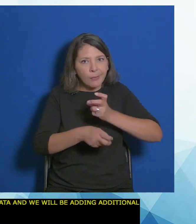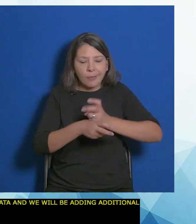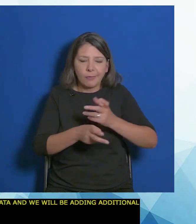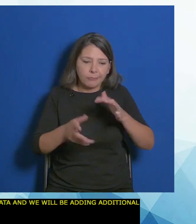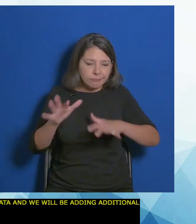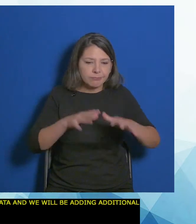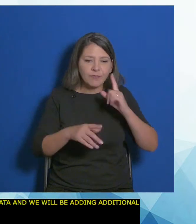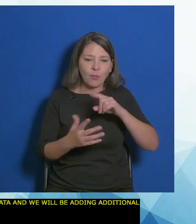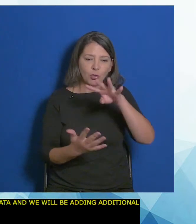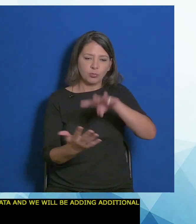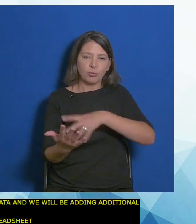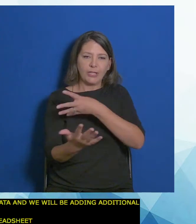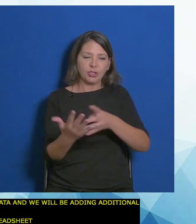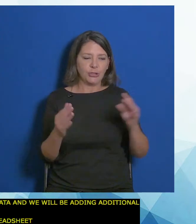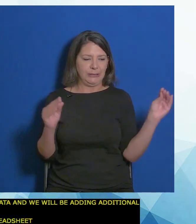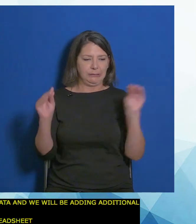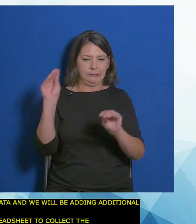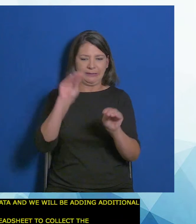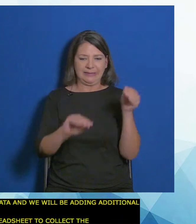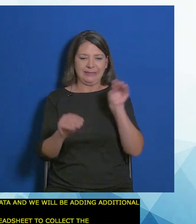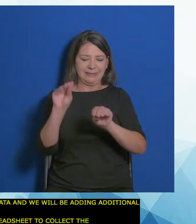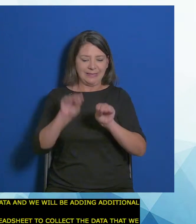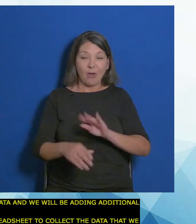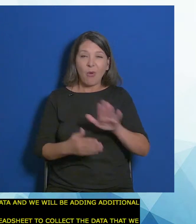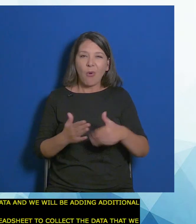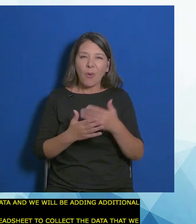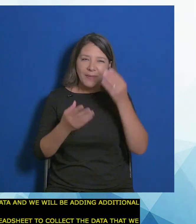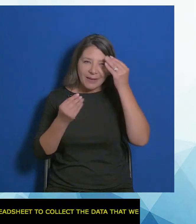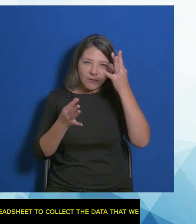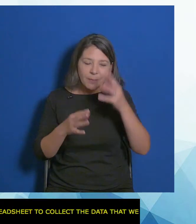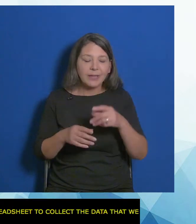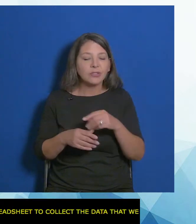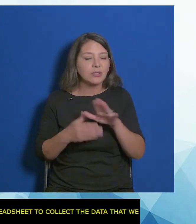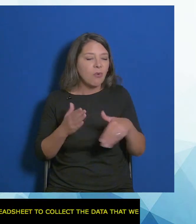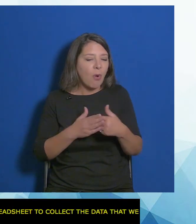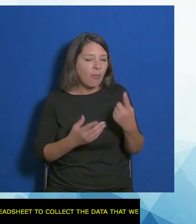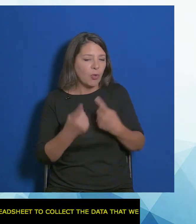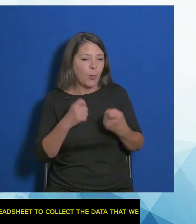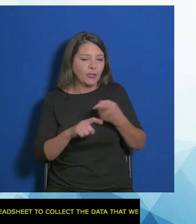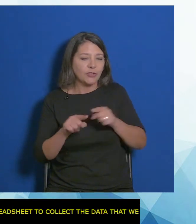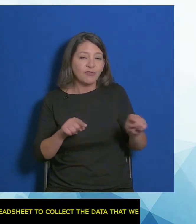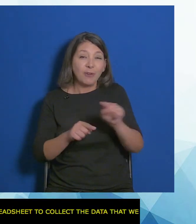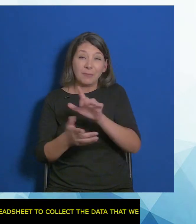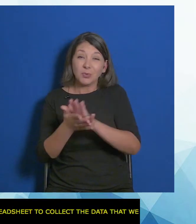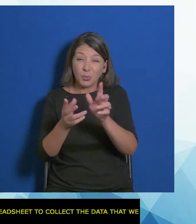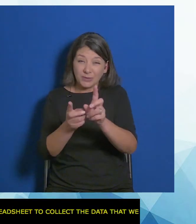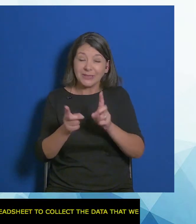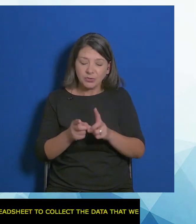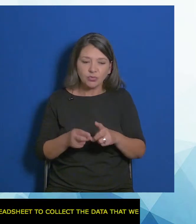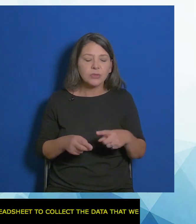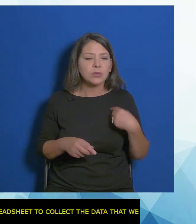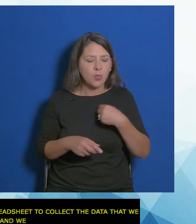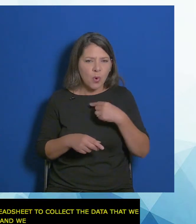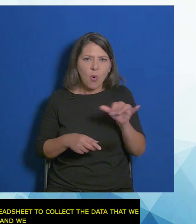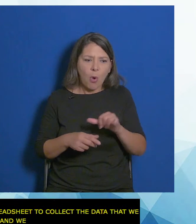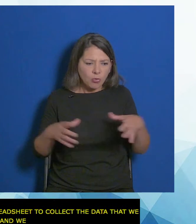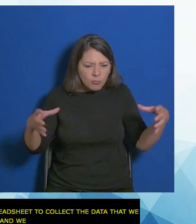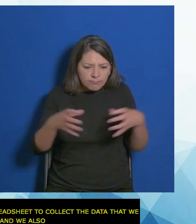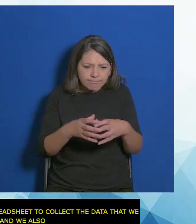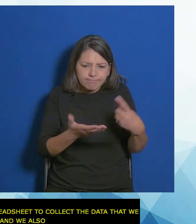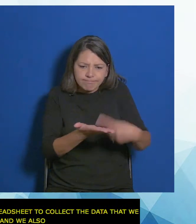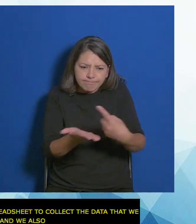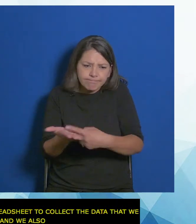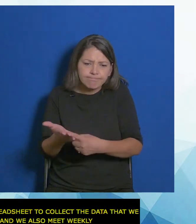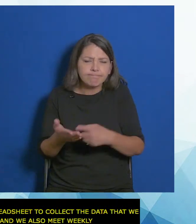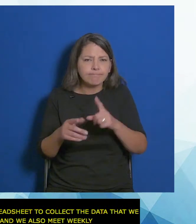to collect the data that we wanted to have answered, the questions from all districts. We also met weekly to discuss the challenges